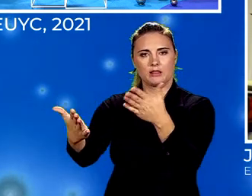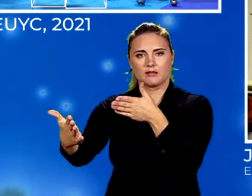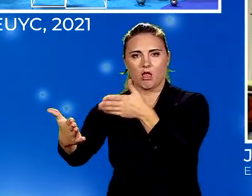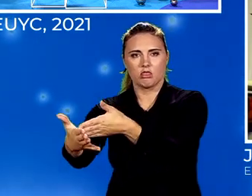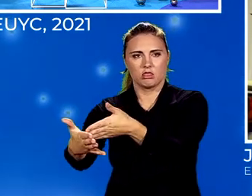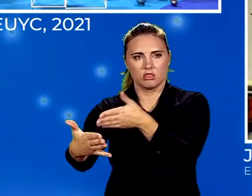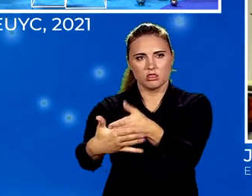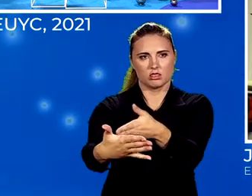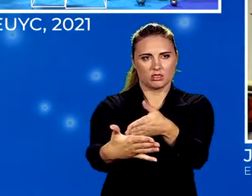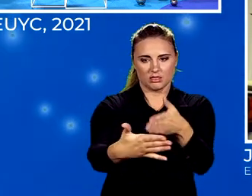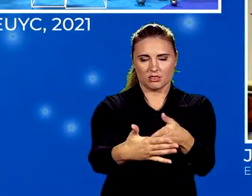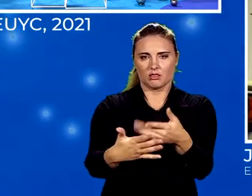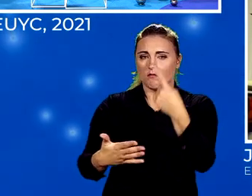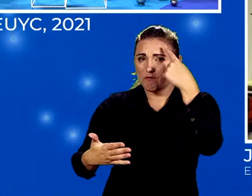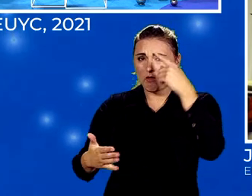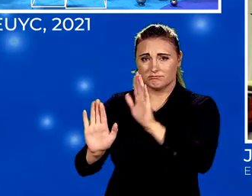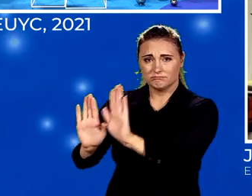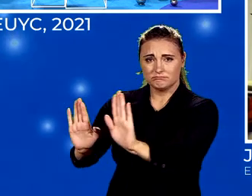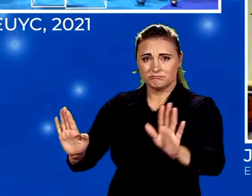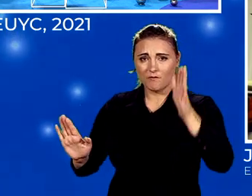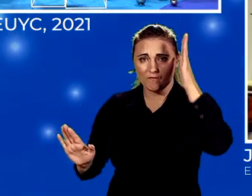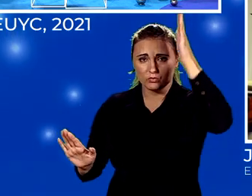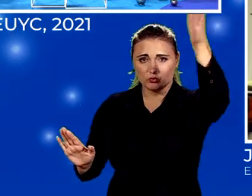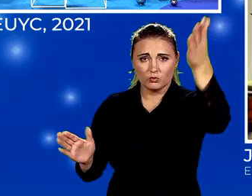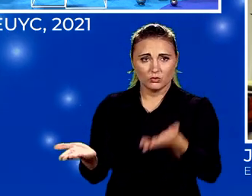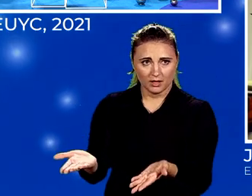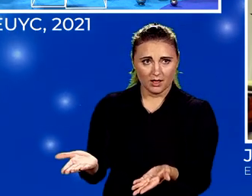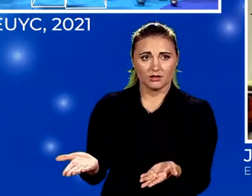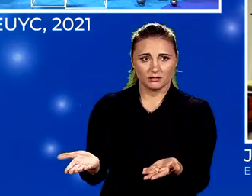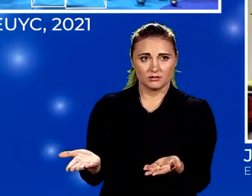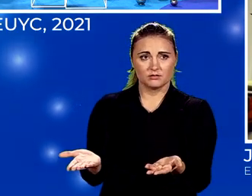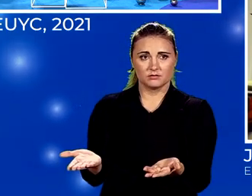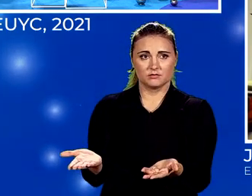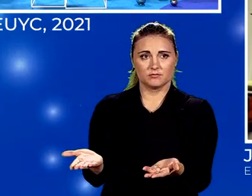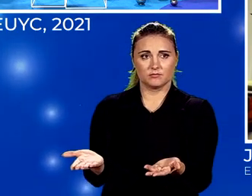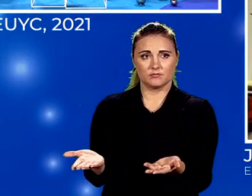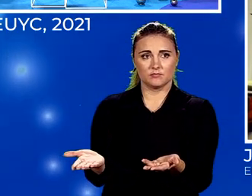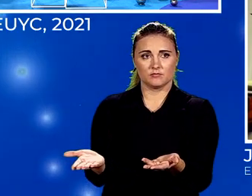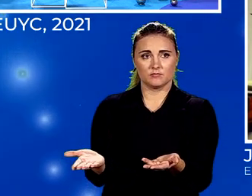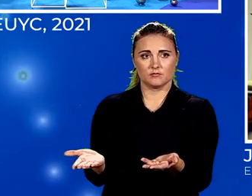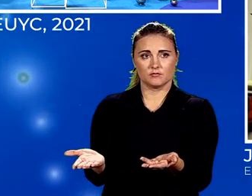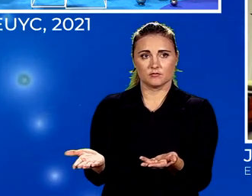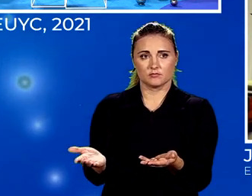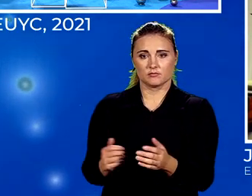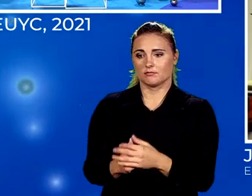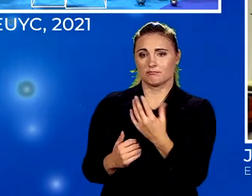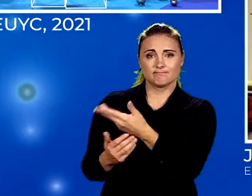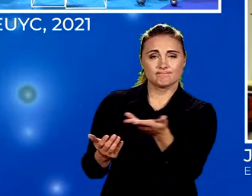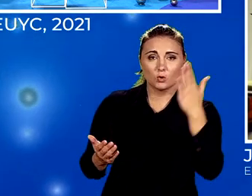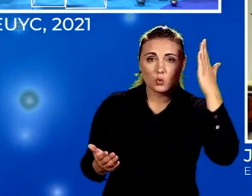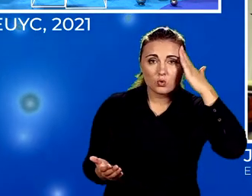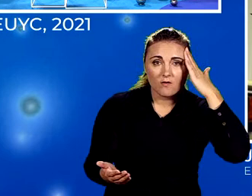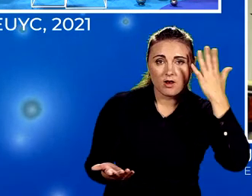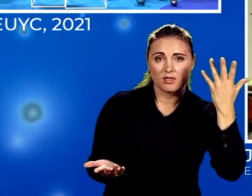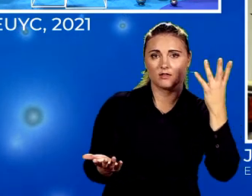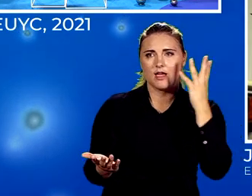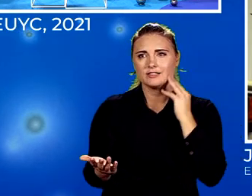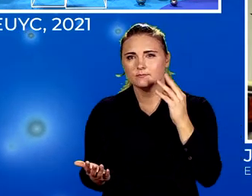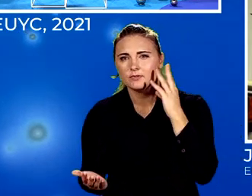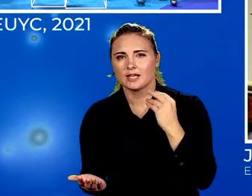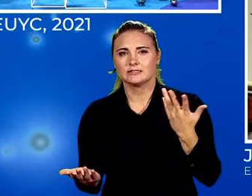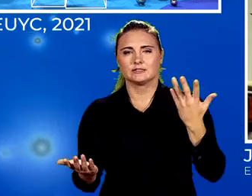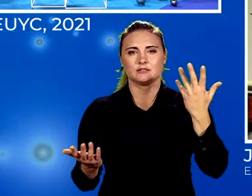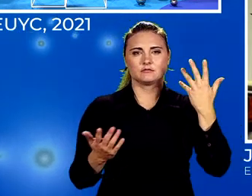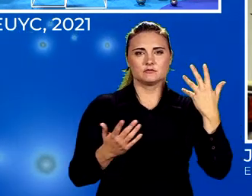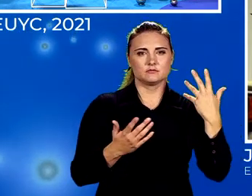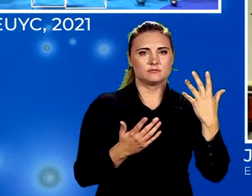it's a lack of opportunities and representation or knowledge for effective advocacy. And most of the times, we are left without ways to share